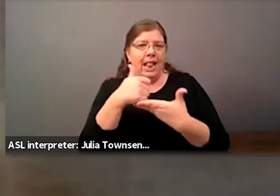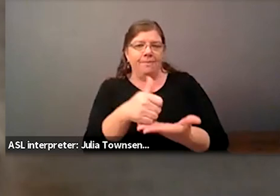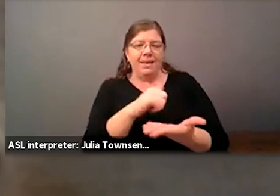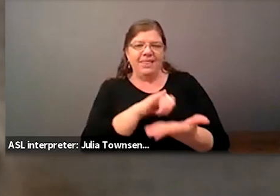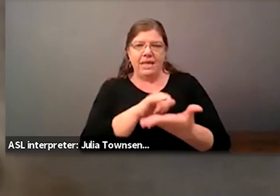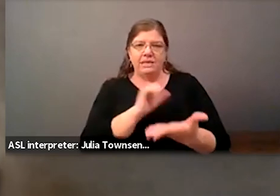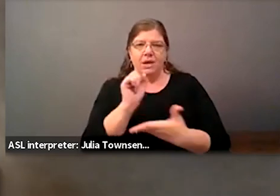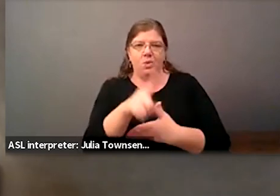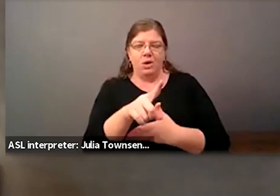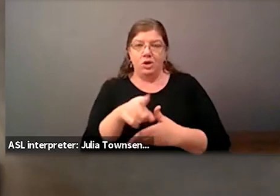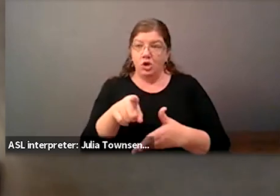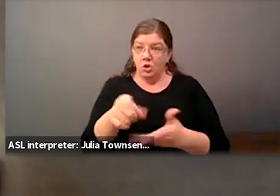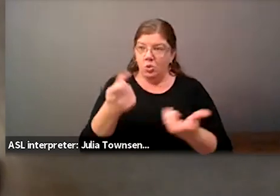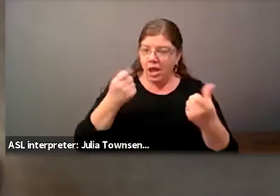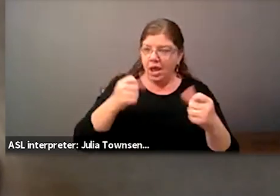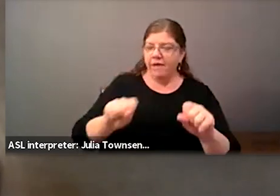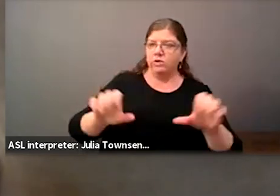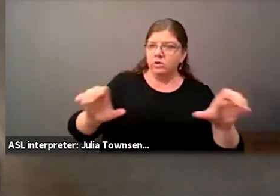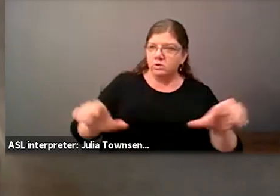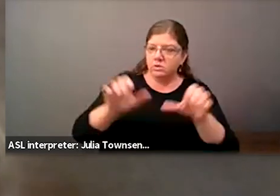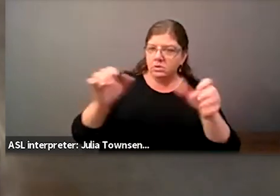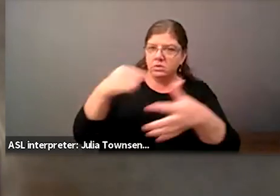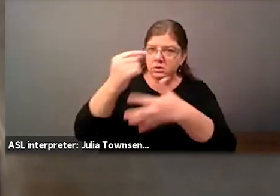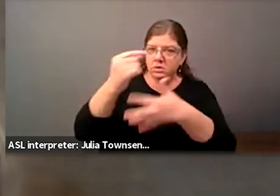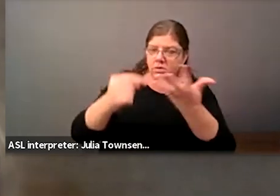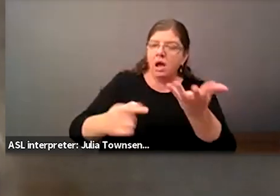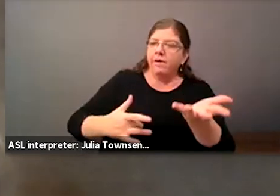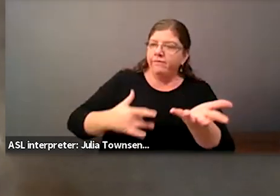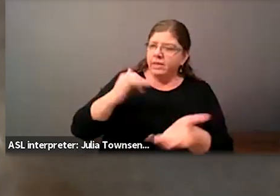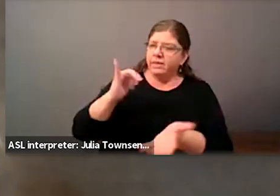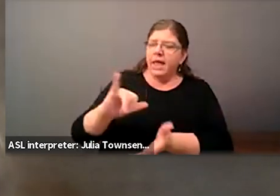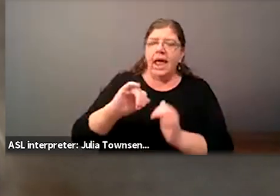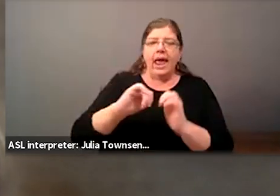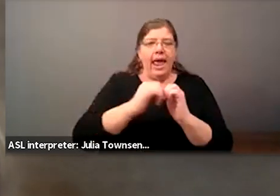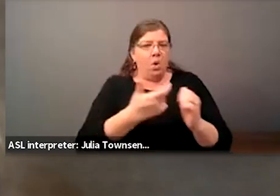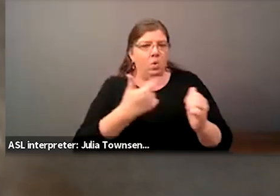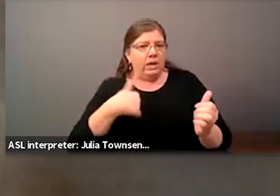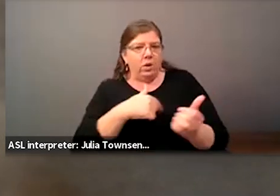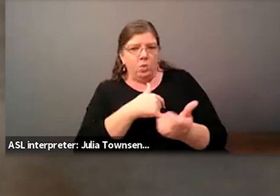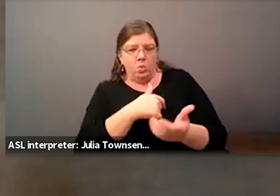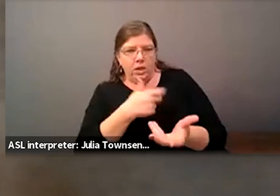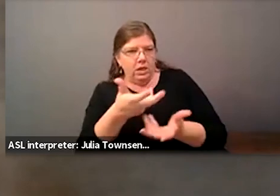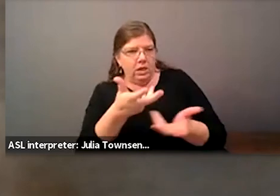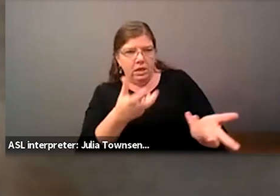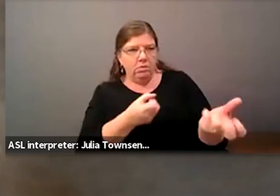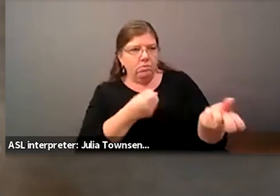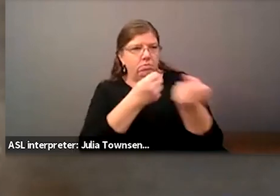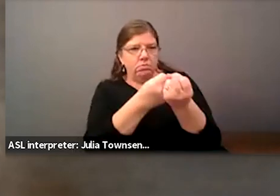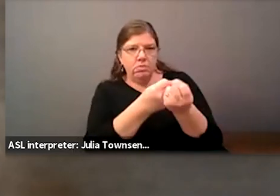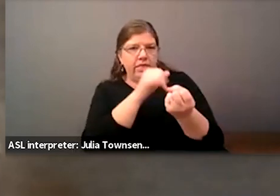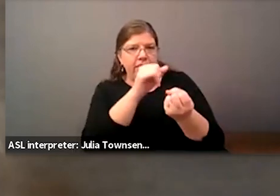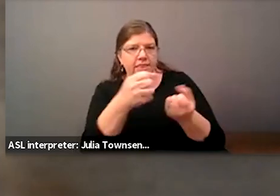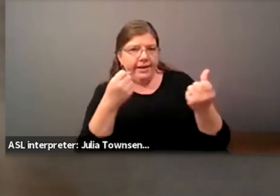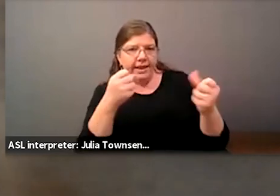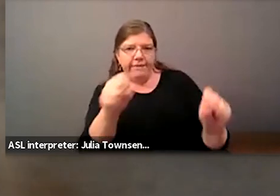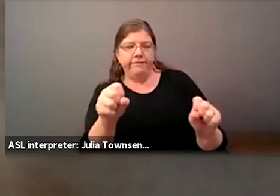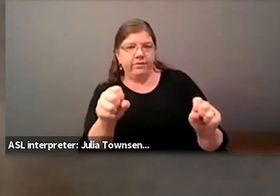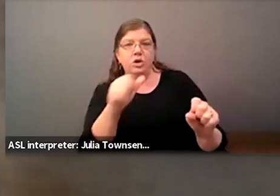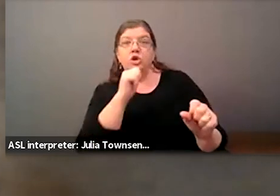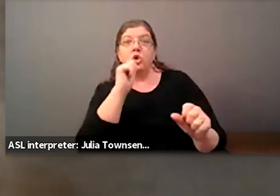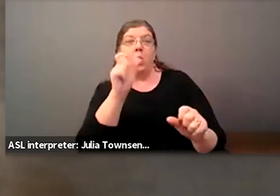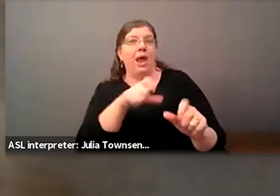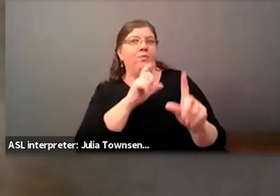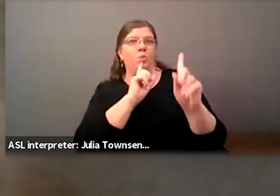stepping up your efforts you can we can feel it how can we join you in that effort and you don't have to answer